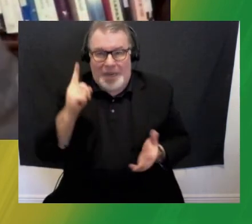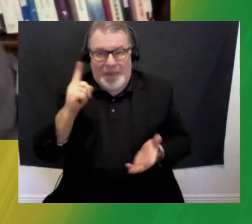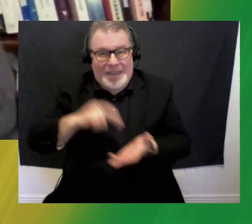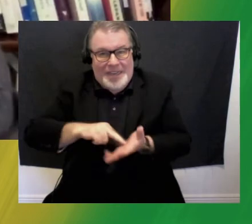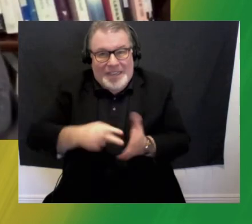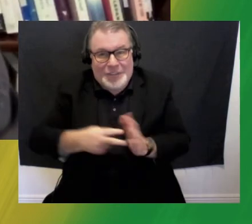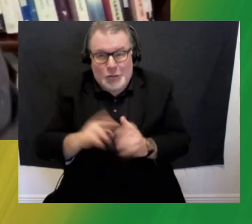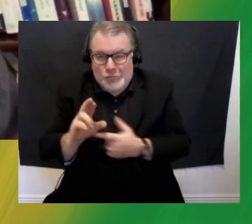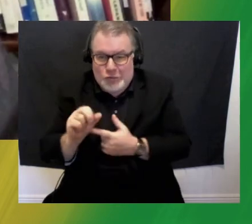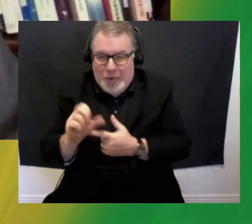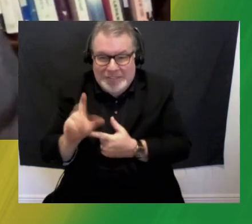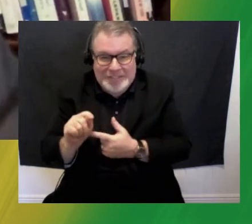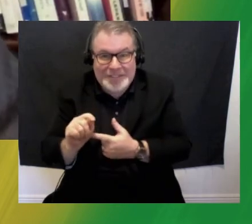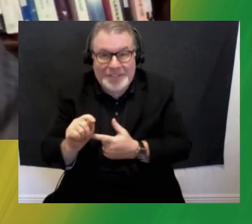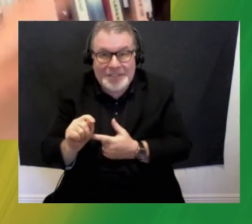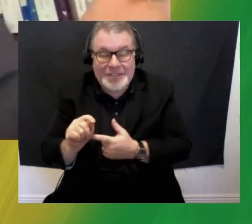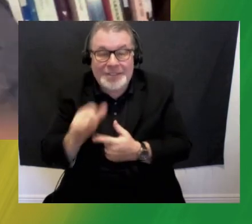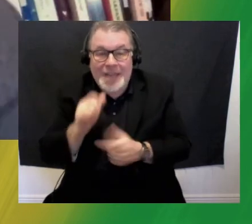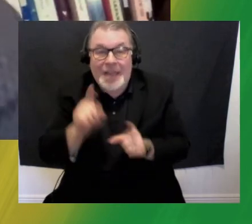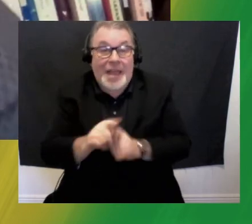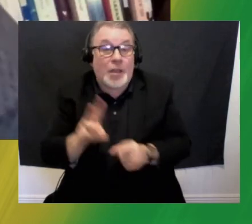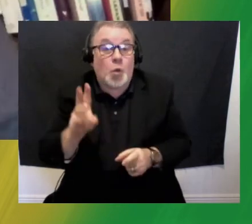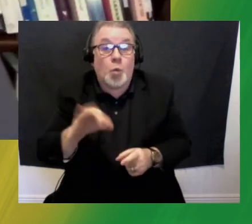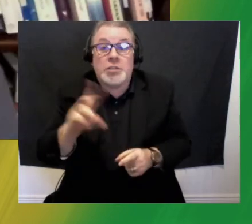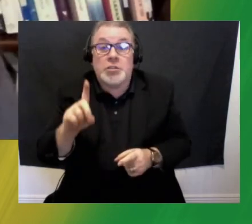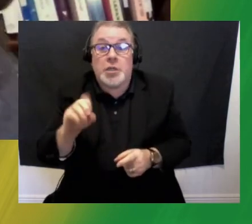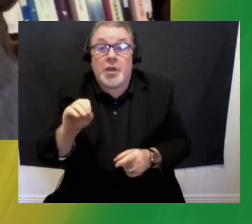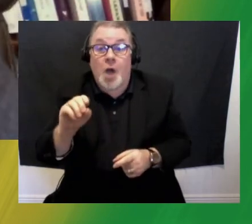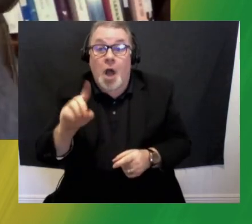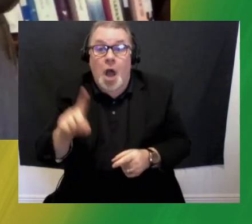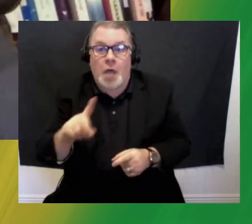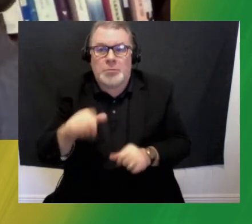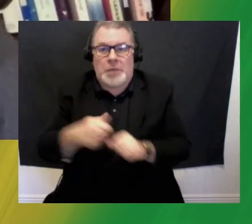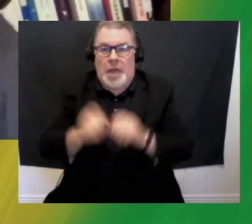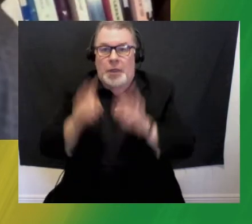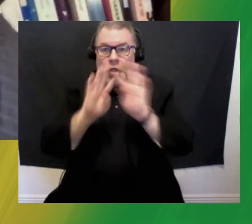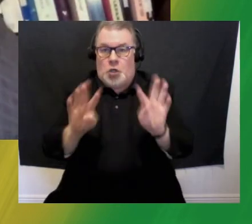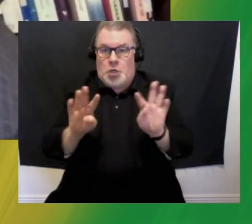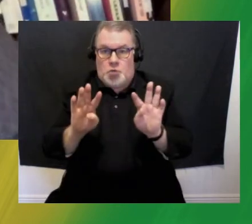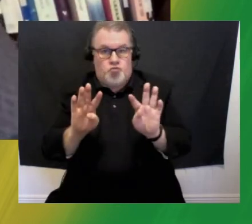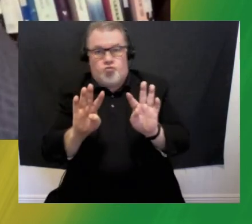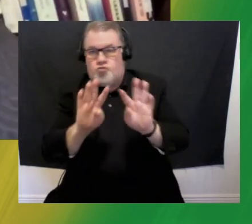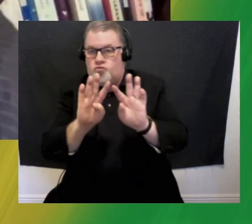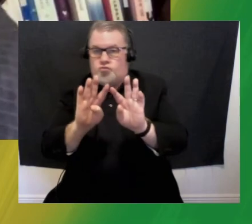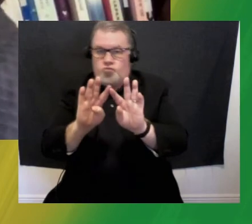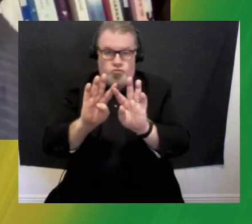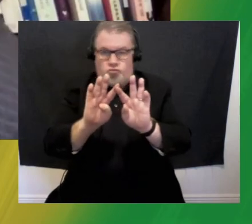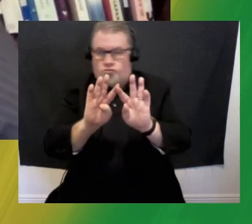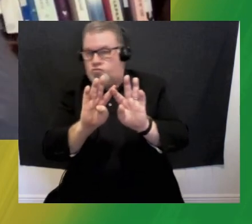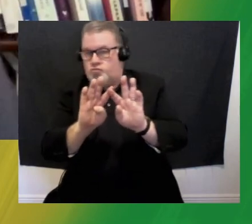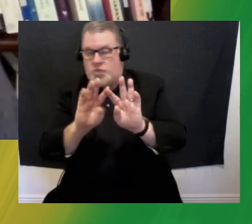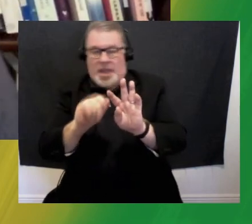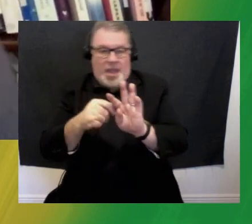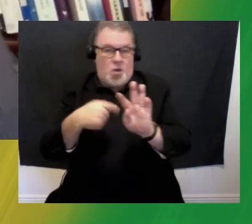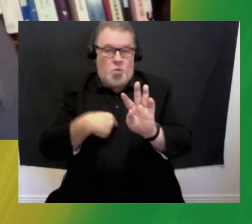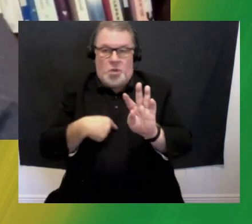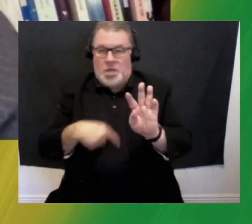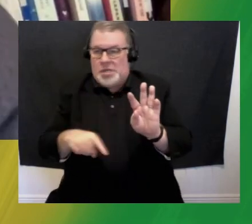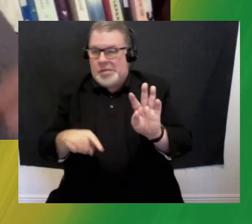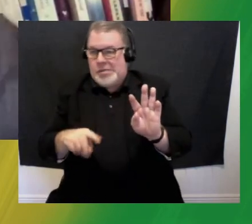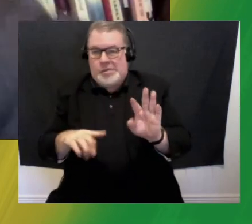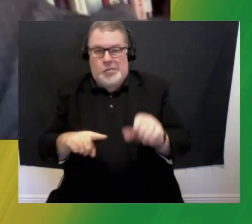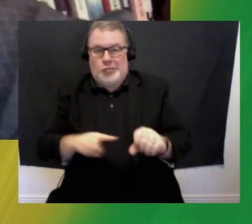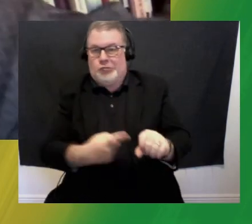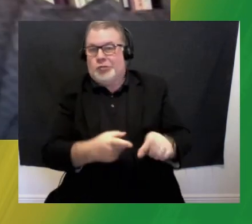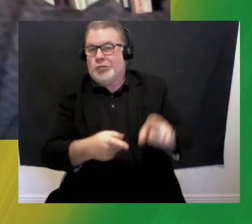necessarily, it's not like the Wizard of Oz behind the curtain going, oh man, how can we really screw over these Black folks this week. It's